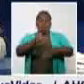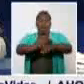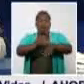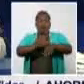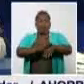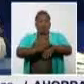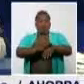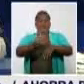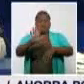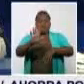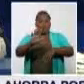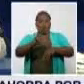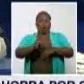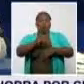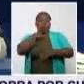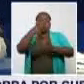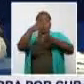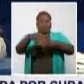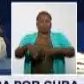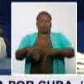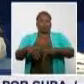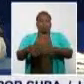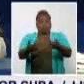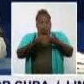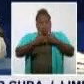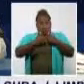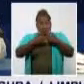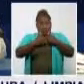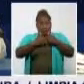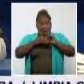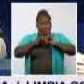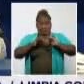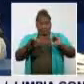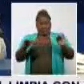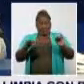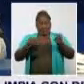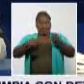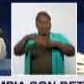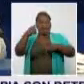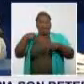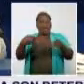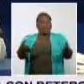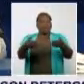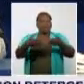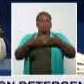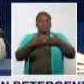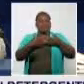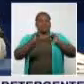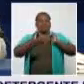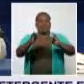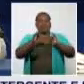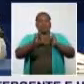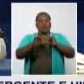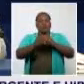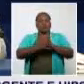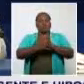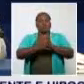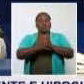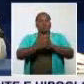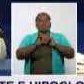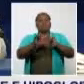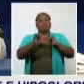We were just told that after the information was closed, a confirmed case was